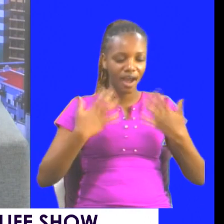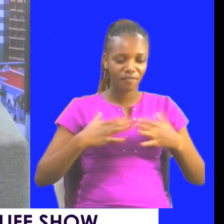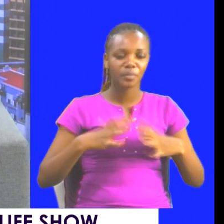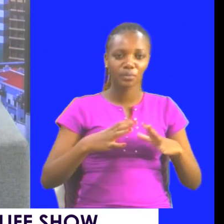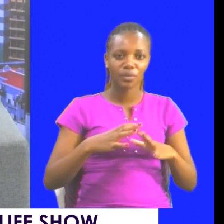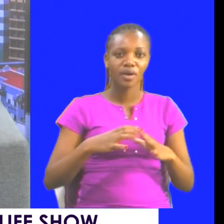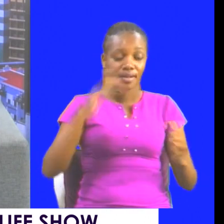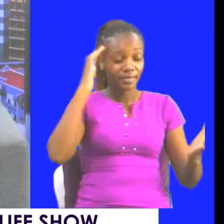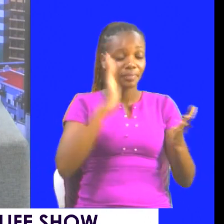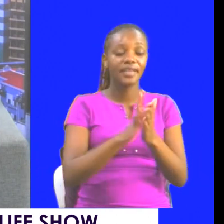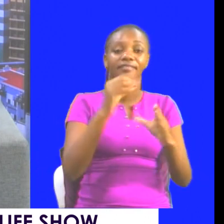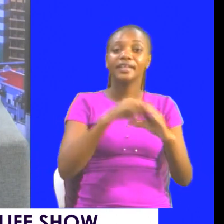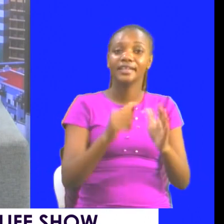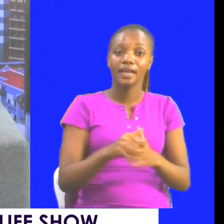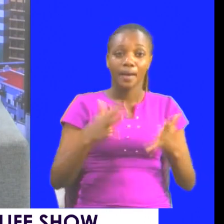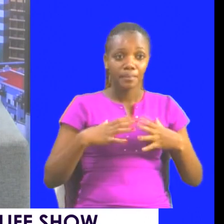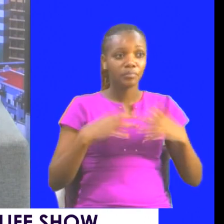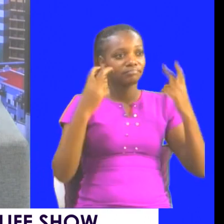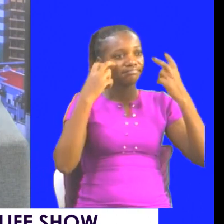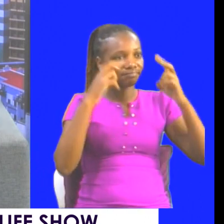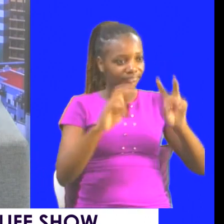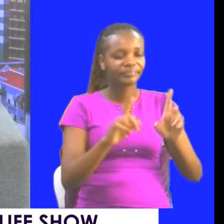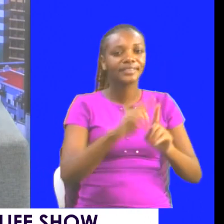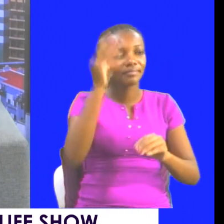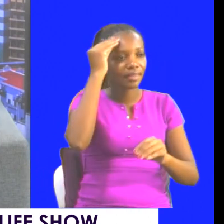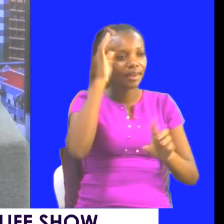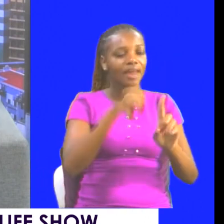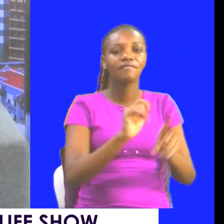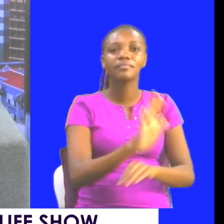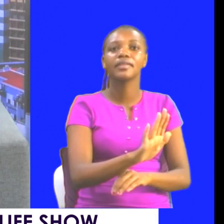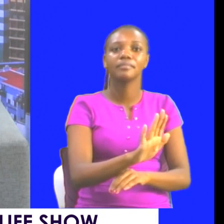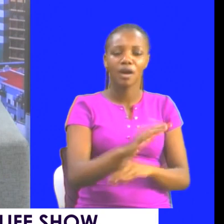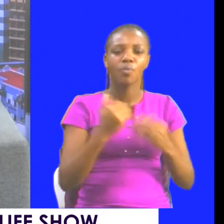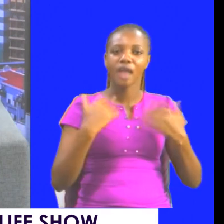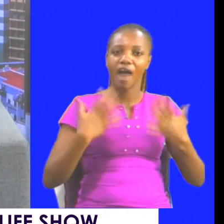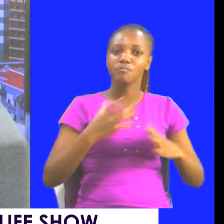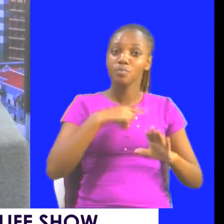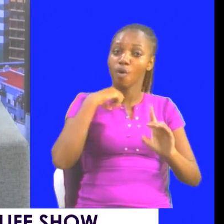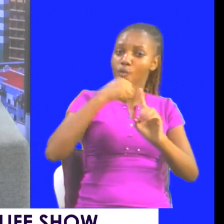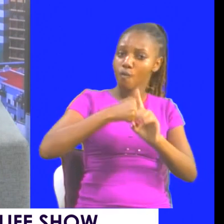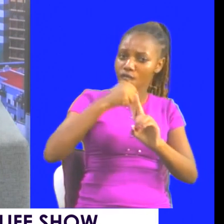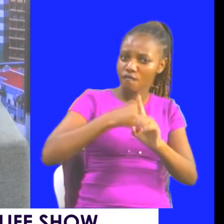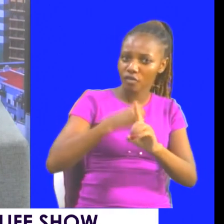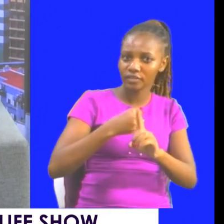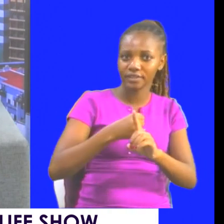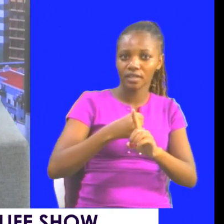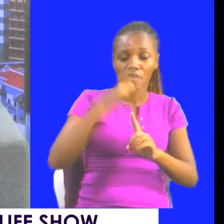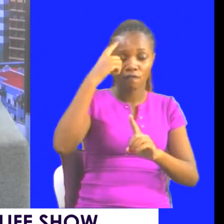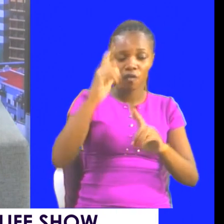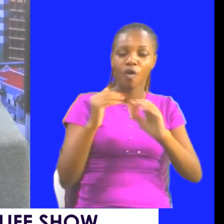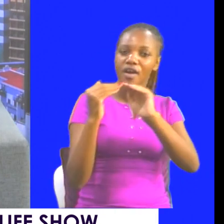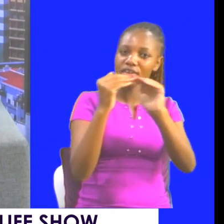and, people that they look up to. These are people that fought some kind of injustice. They fought